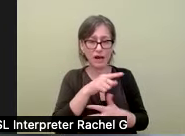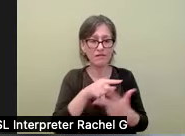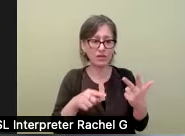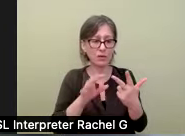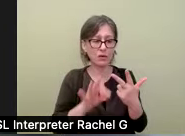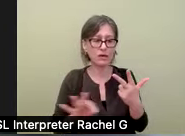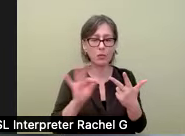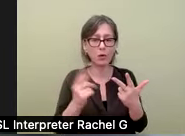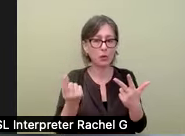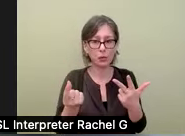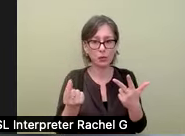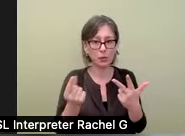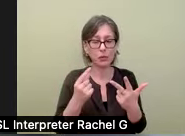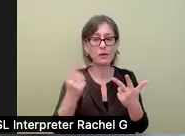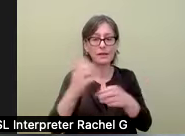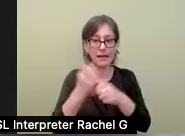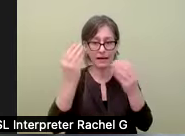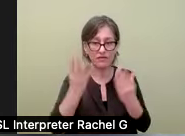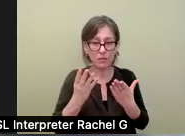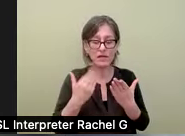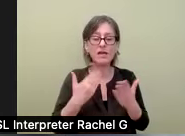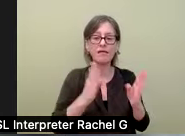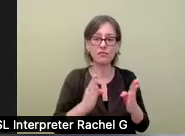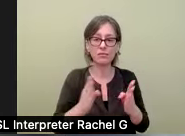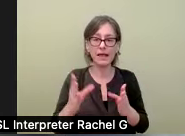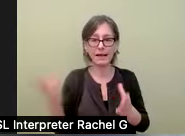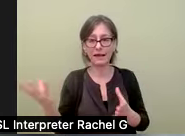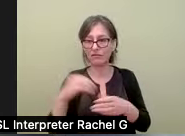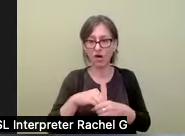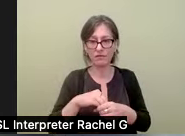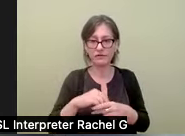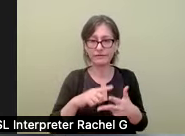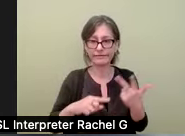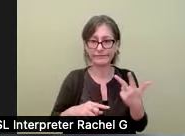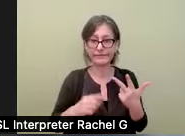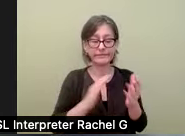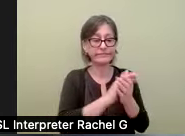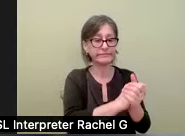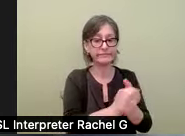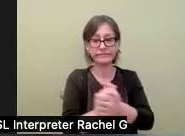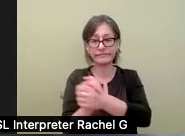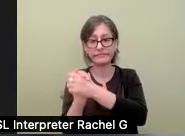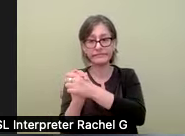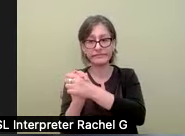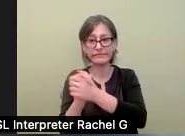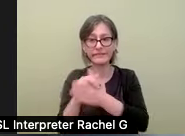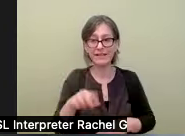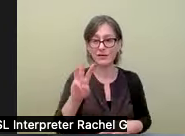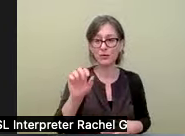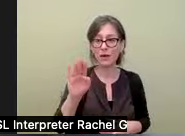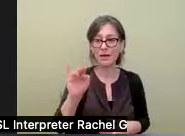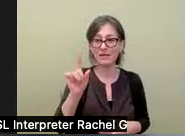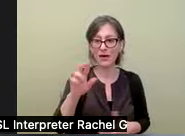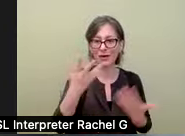key things: be informed, be prepared, and get involved. So congratulations to all of you on this webinar, because you're already